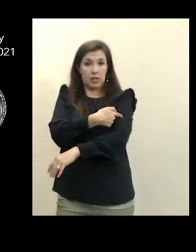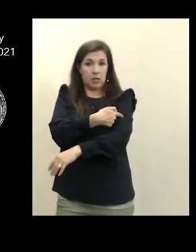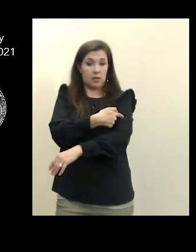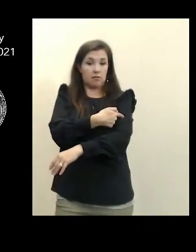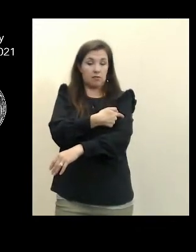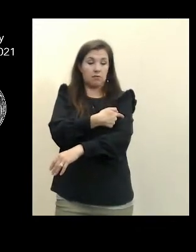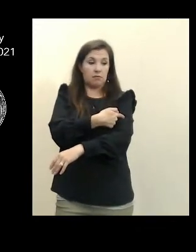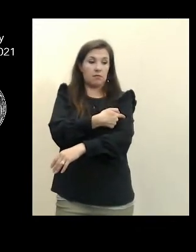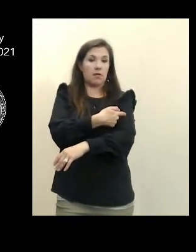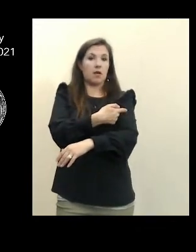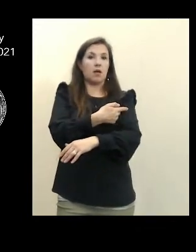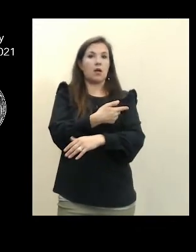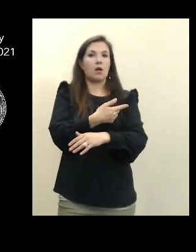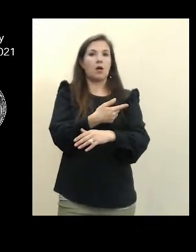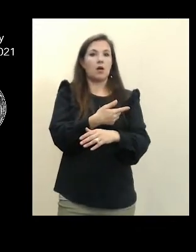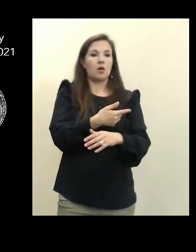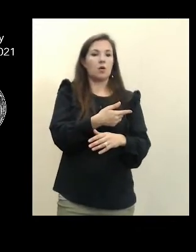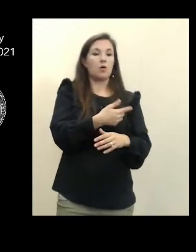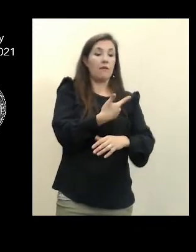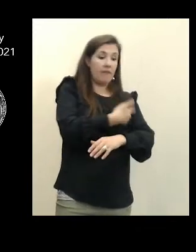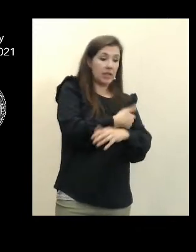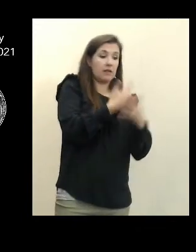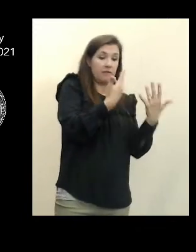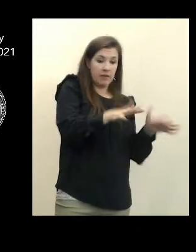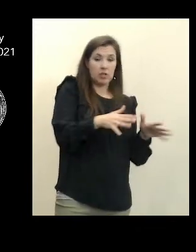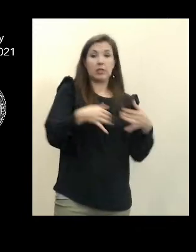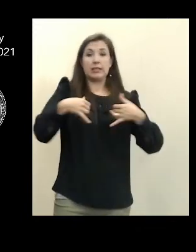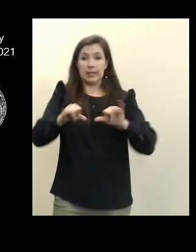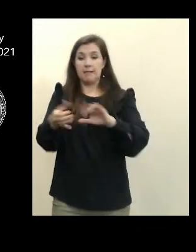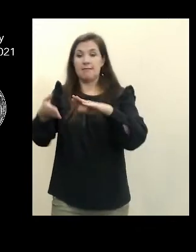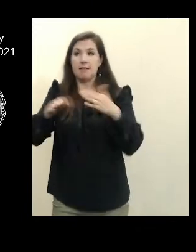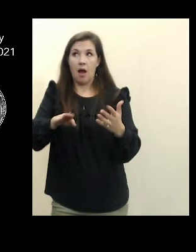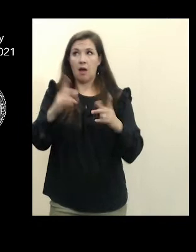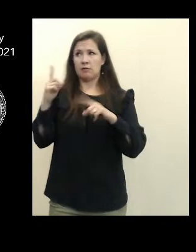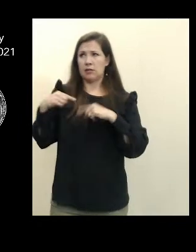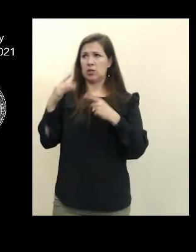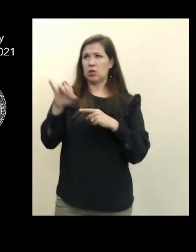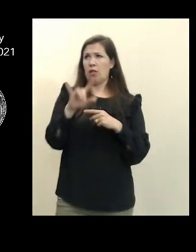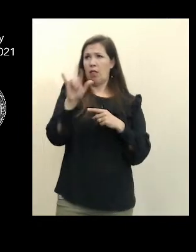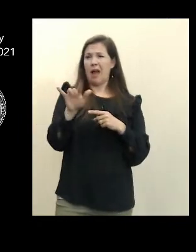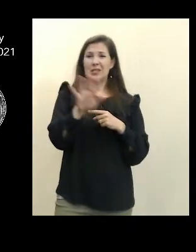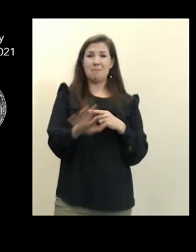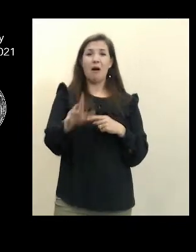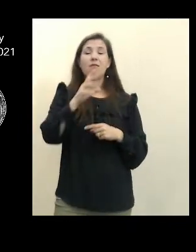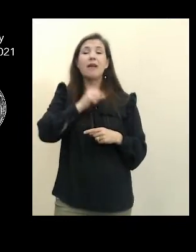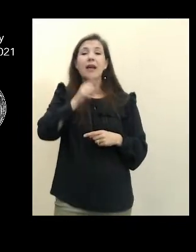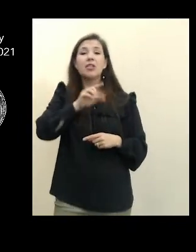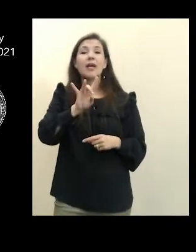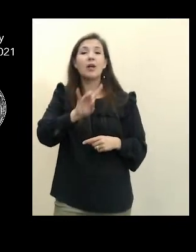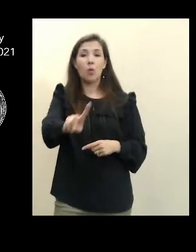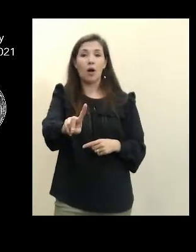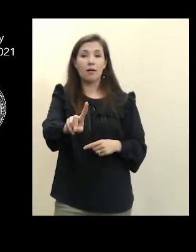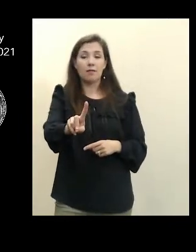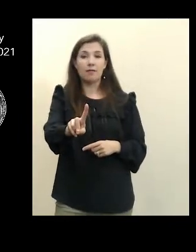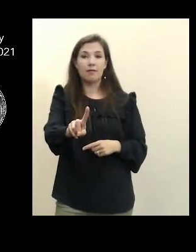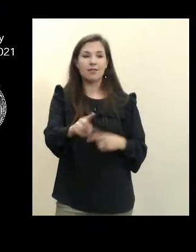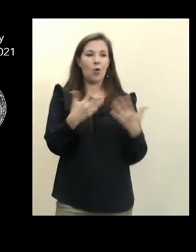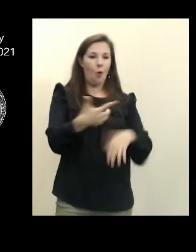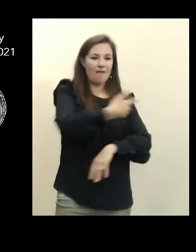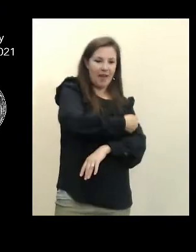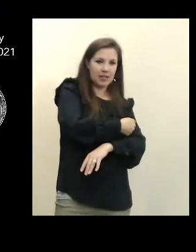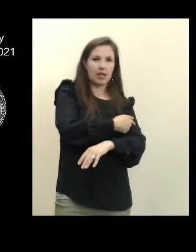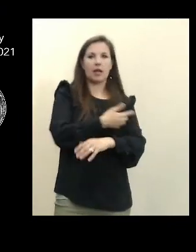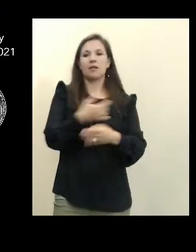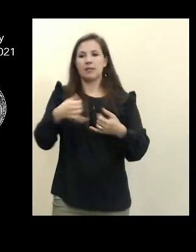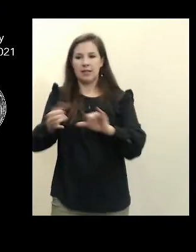fully vaccinated, who have perished from COVID since I think the beginning of July is around 81 that have been vaccinated.